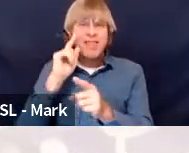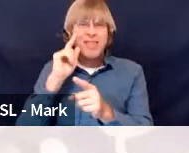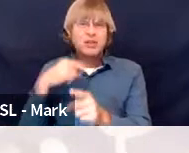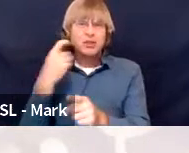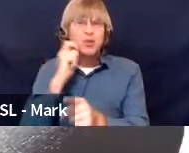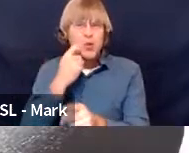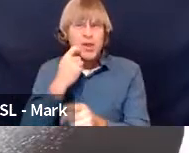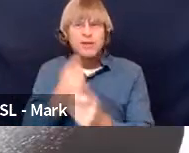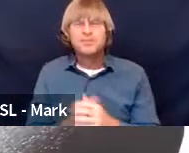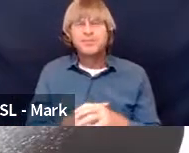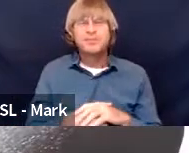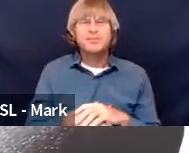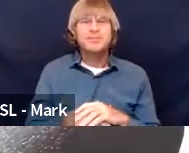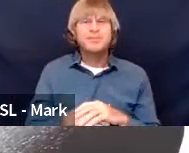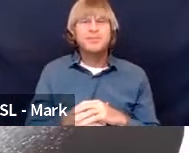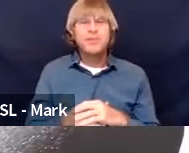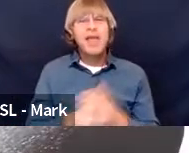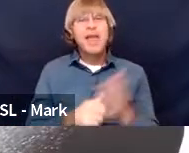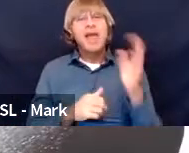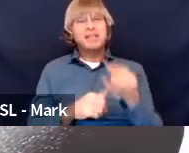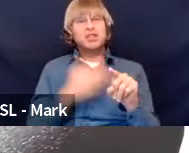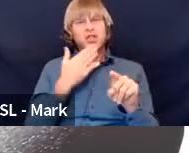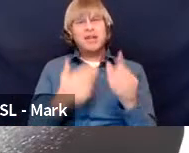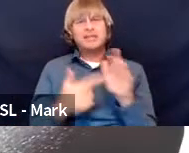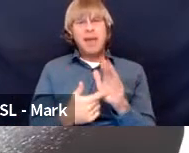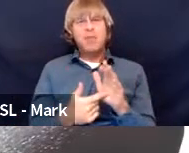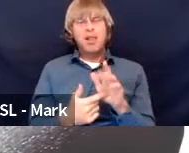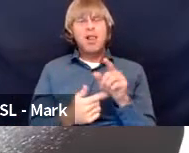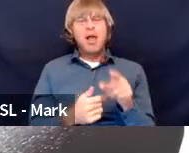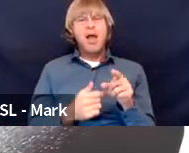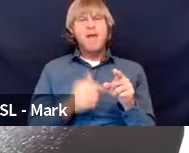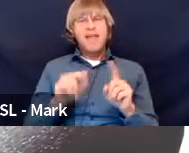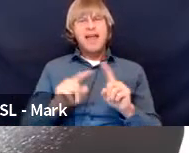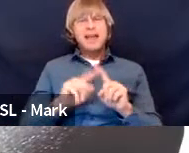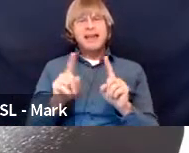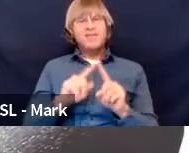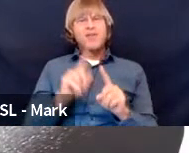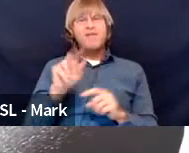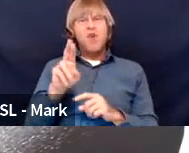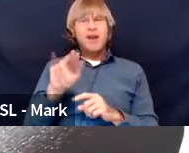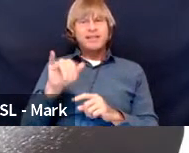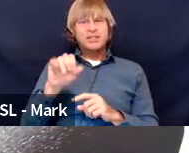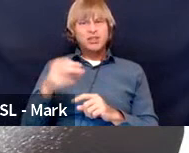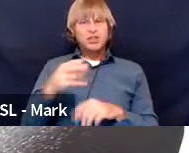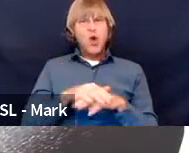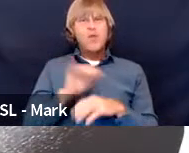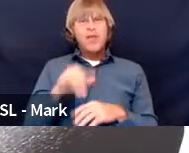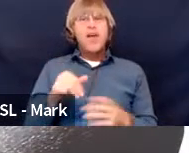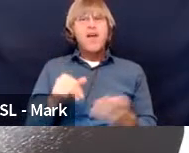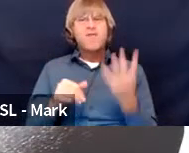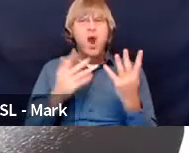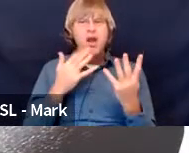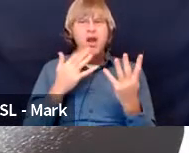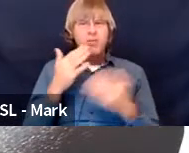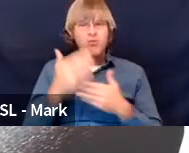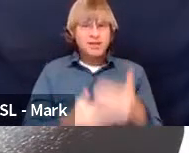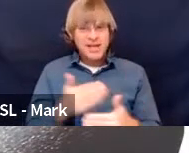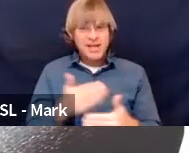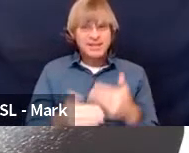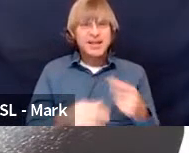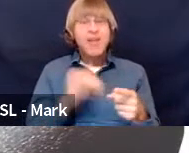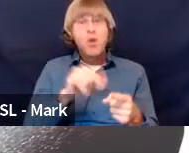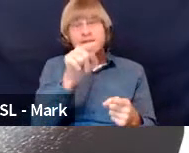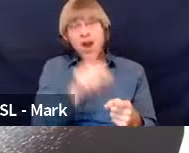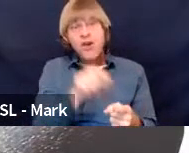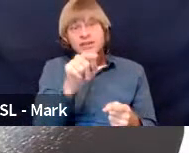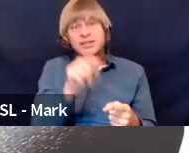cool. And this is an example of the different varnishes on four color process. So you can see these areas